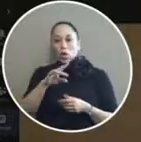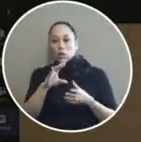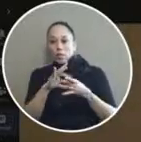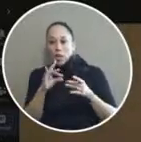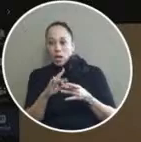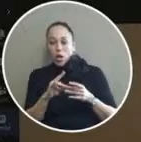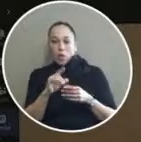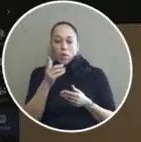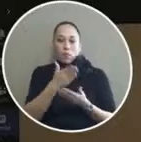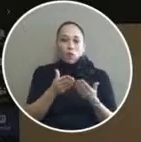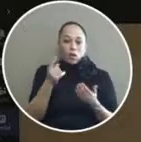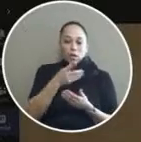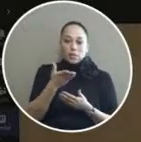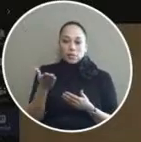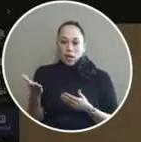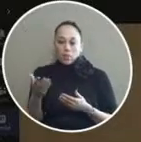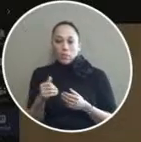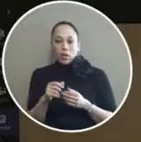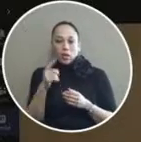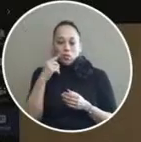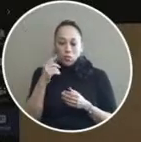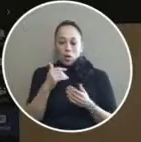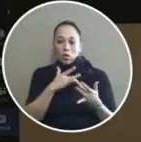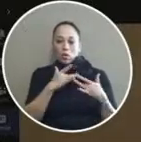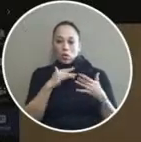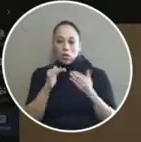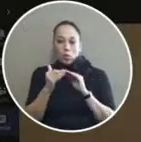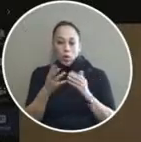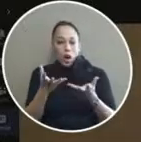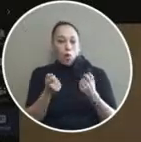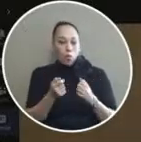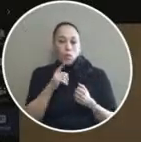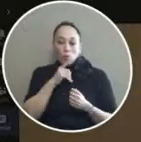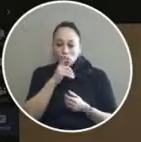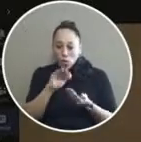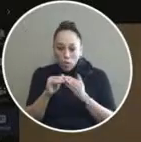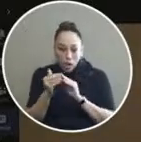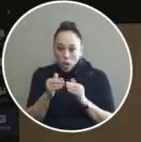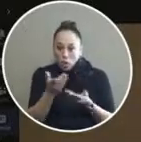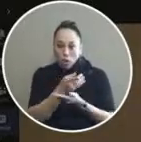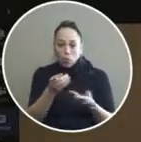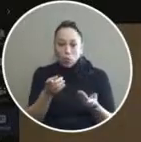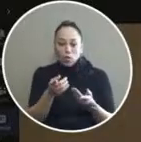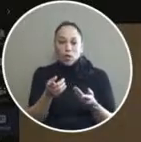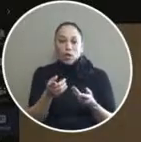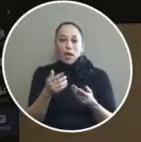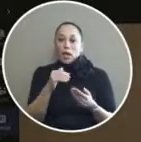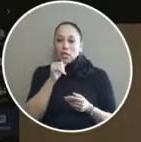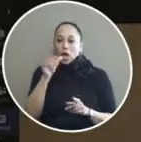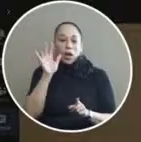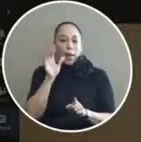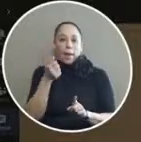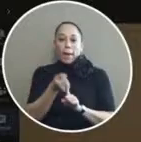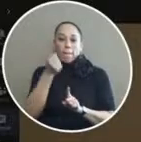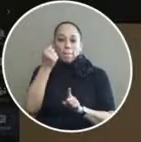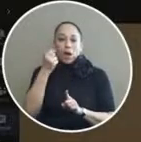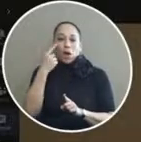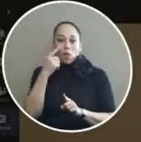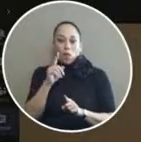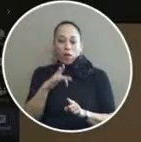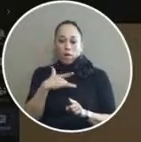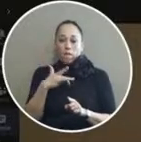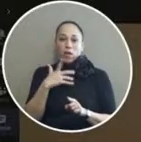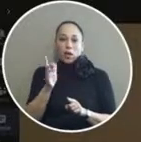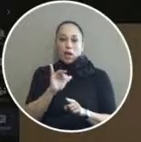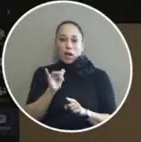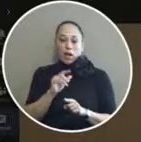about something that I think is going to cause concern in the community, I want to make sure the community does not get impacted by feeling